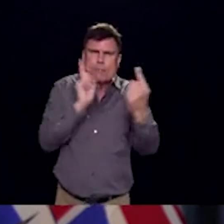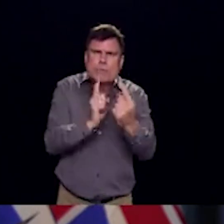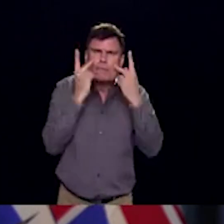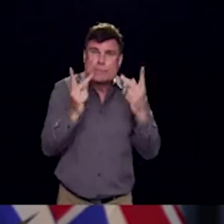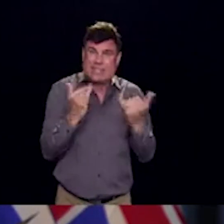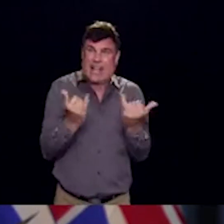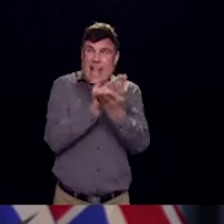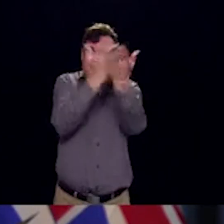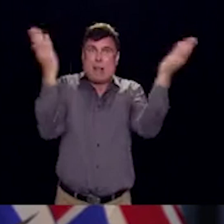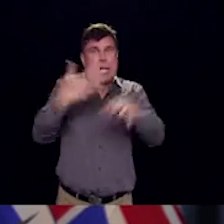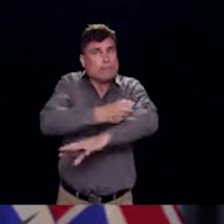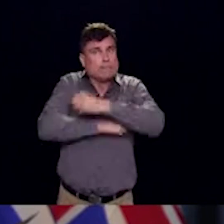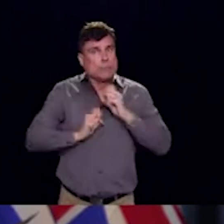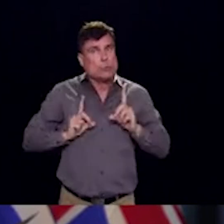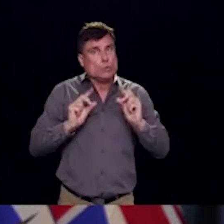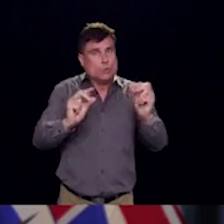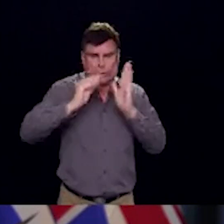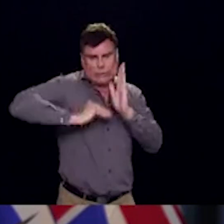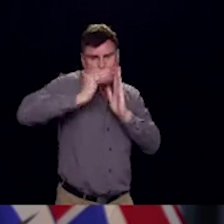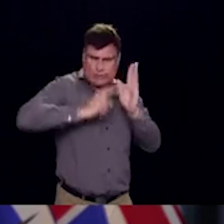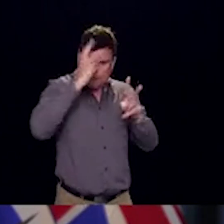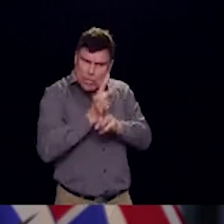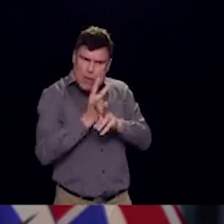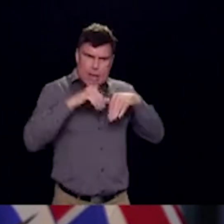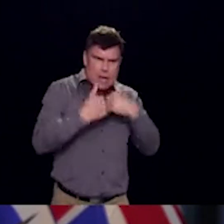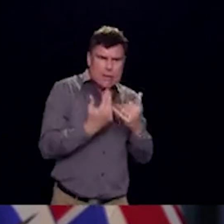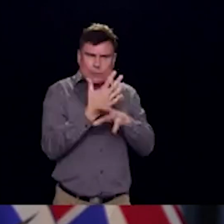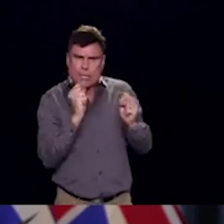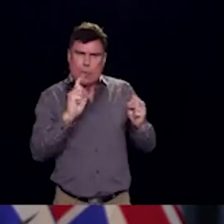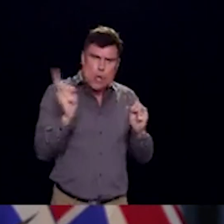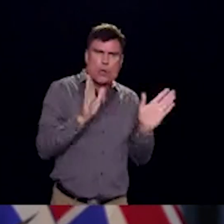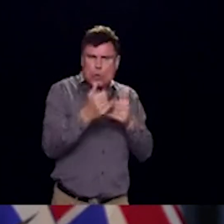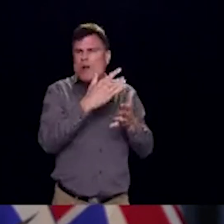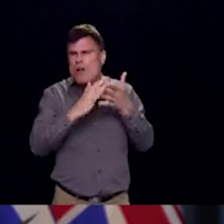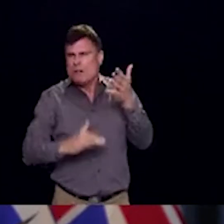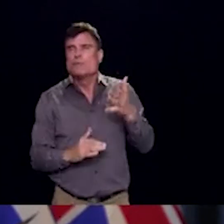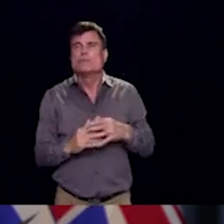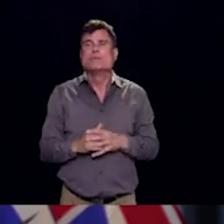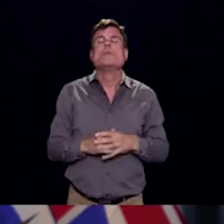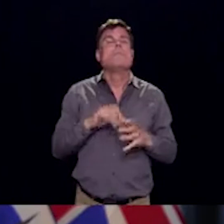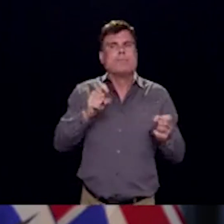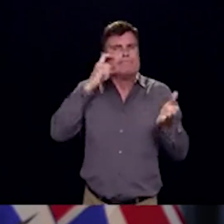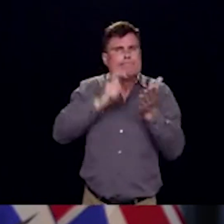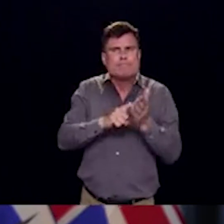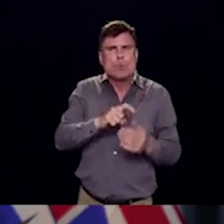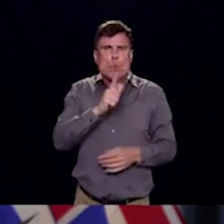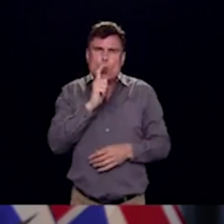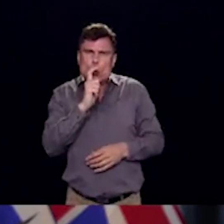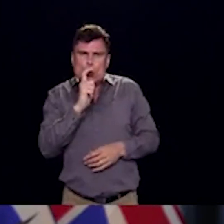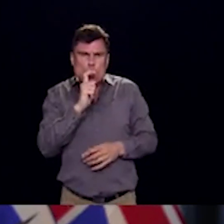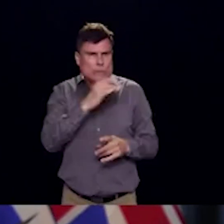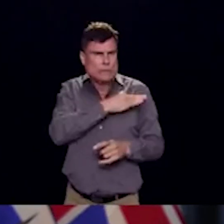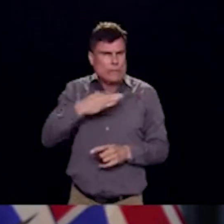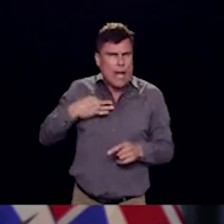speak, with our local MHOs to make sure those are in place. That will include designated staff who can screen